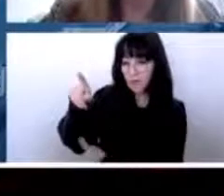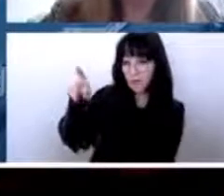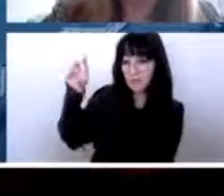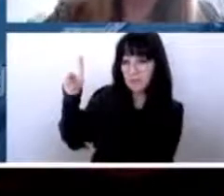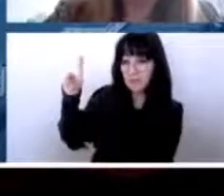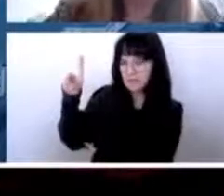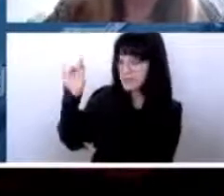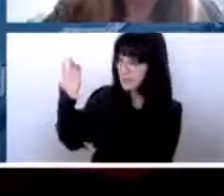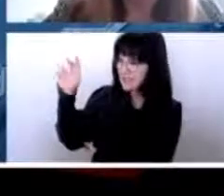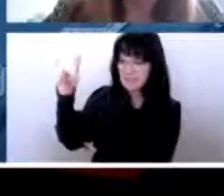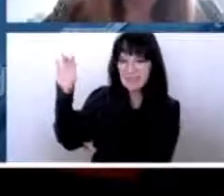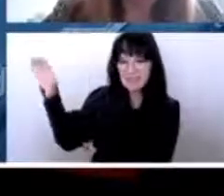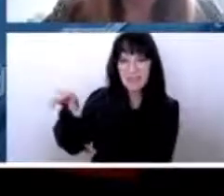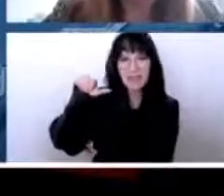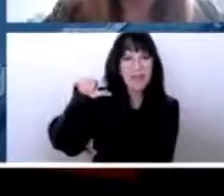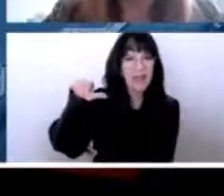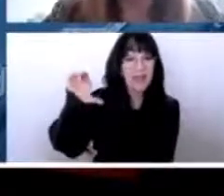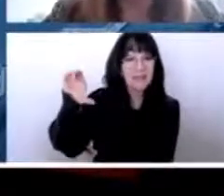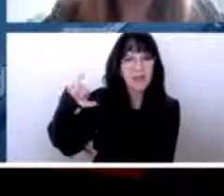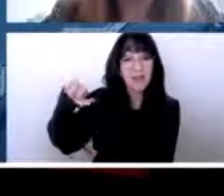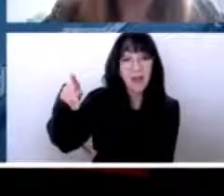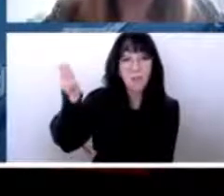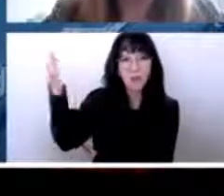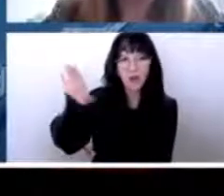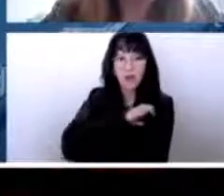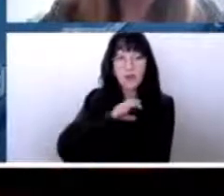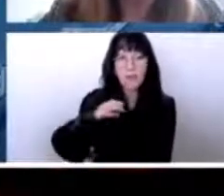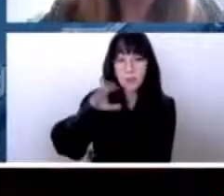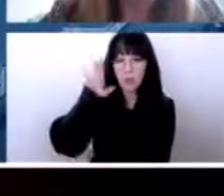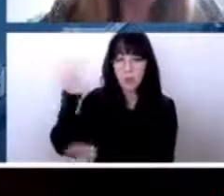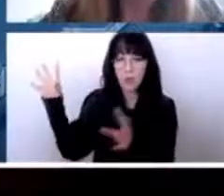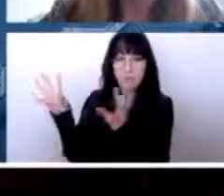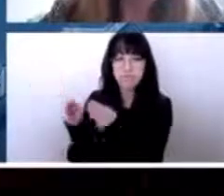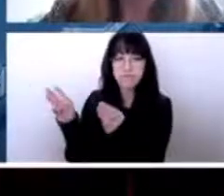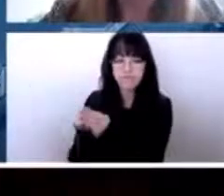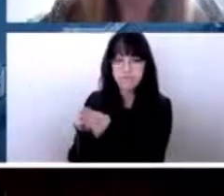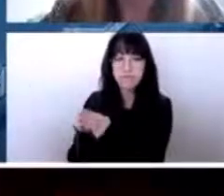meet tomorrow and finalize the recommendations,